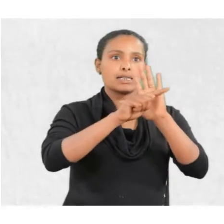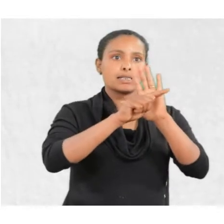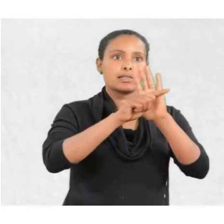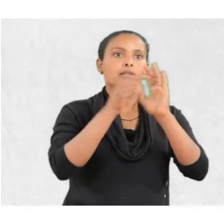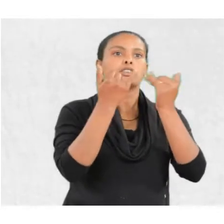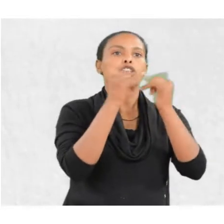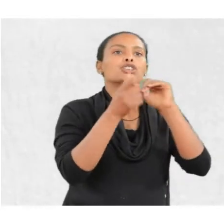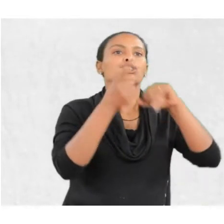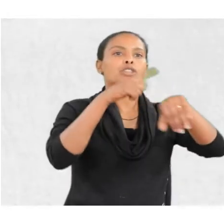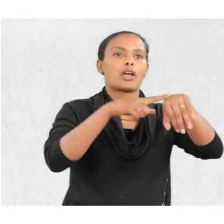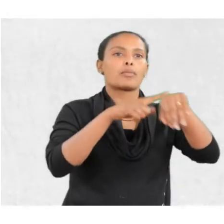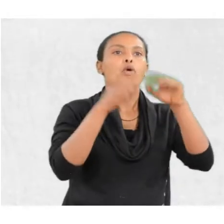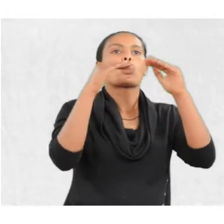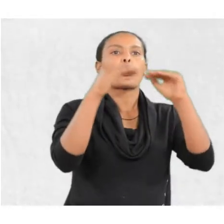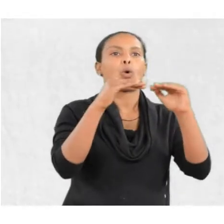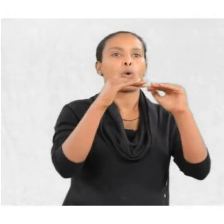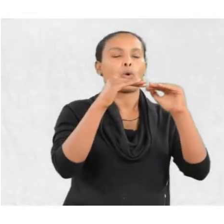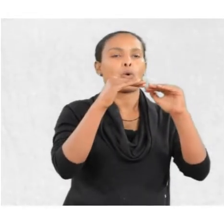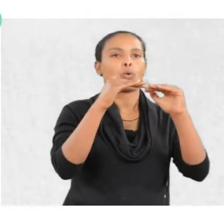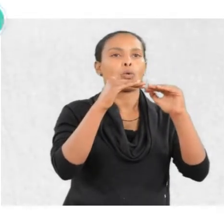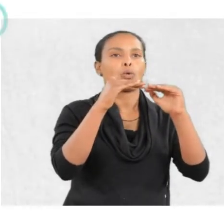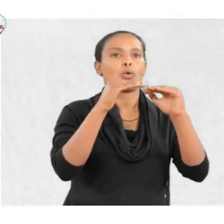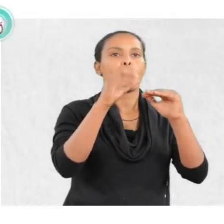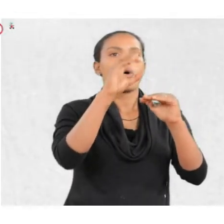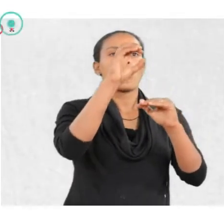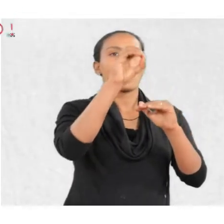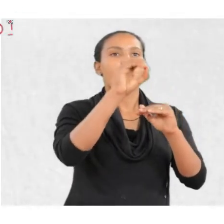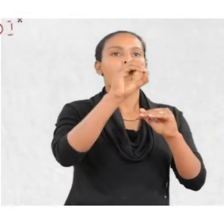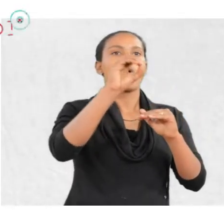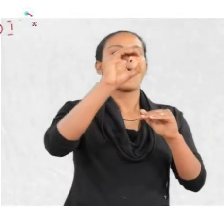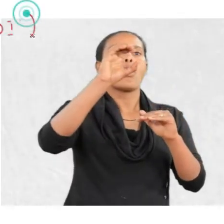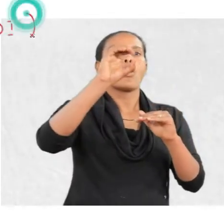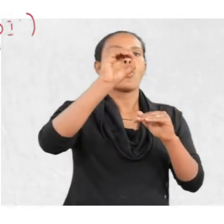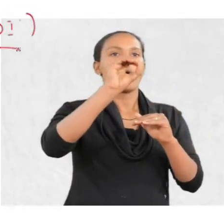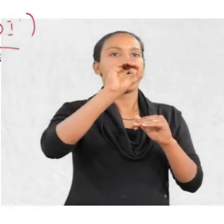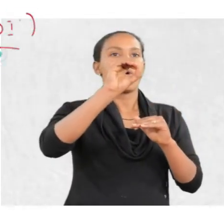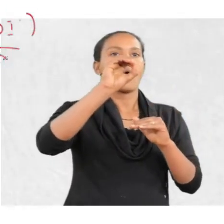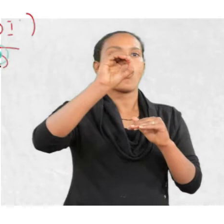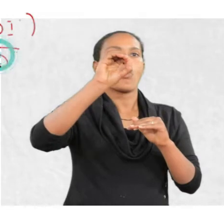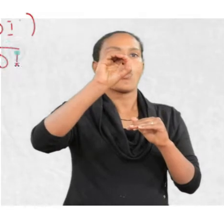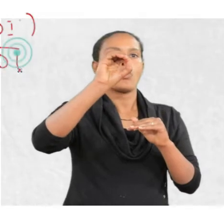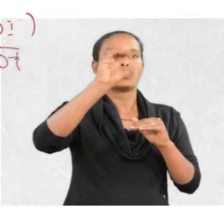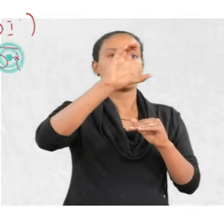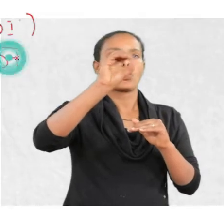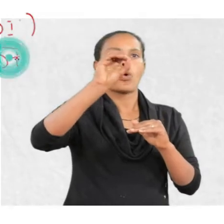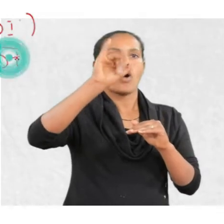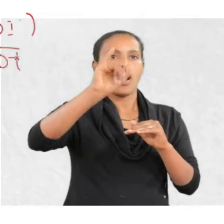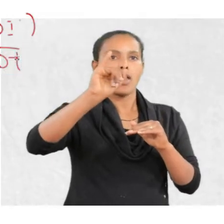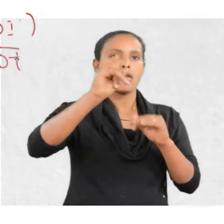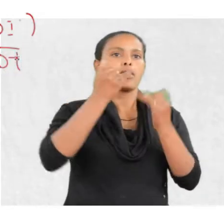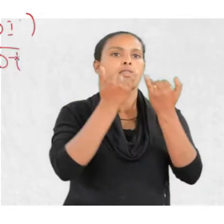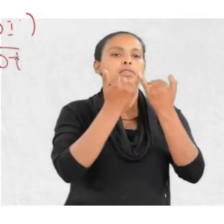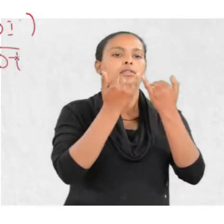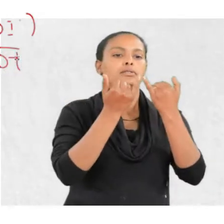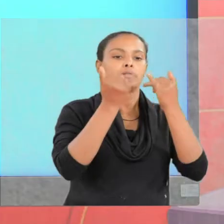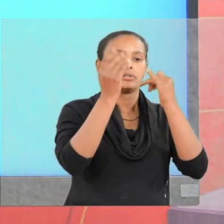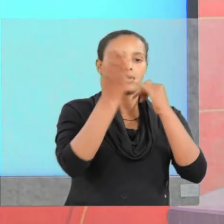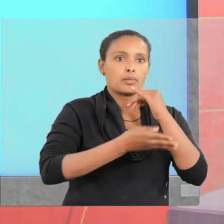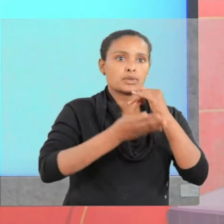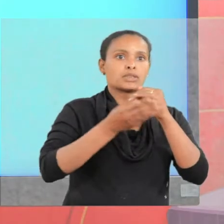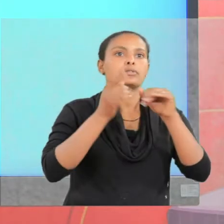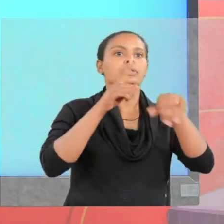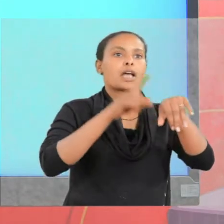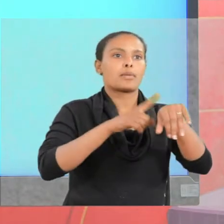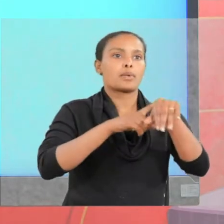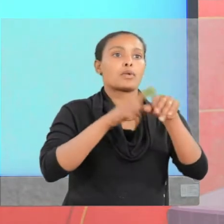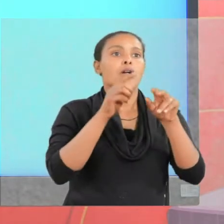time equal change in concentration of OI minus divided by change in time. This is